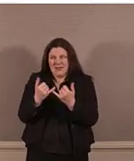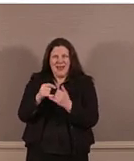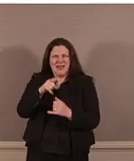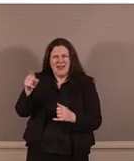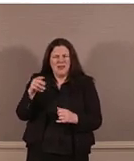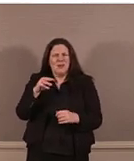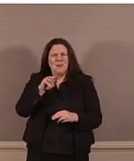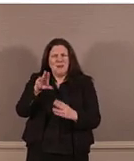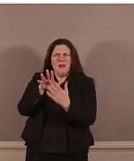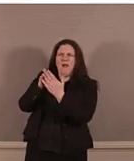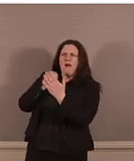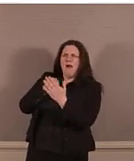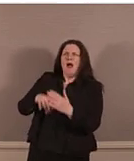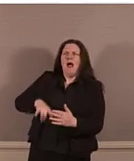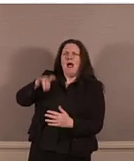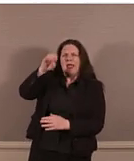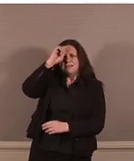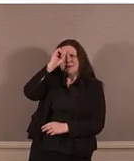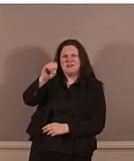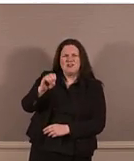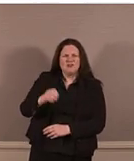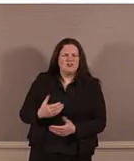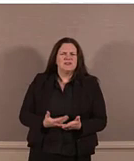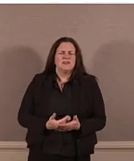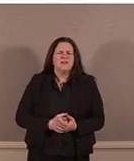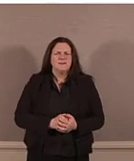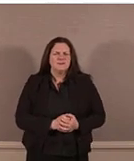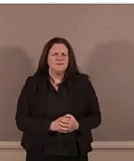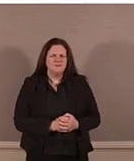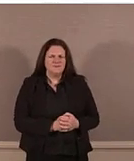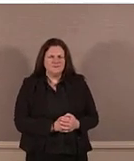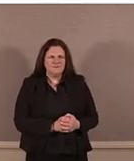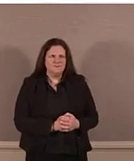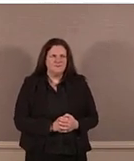high expectations. And I suppose I do ask you,